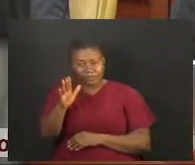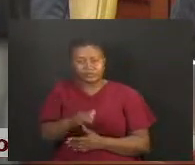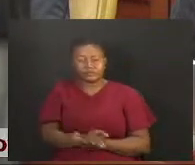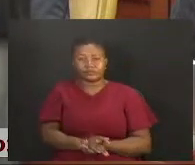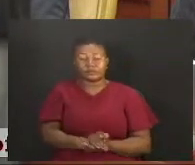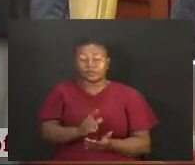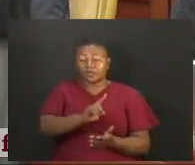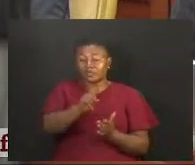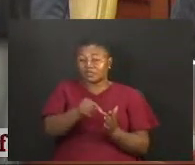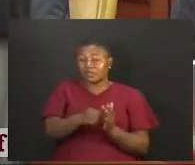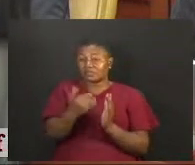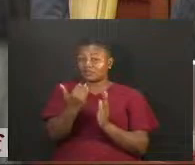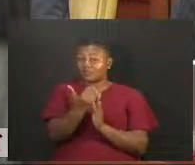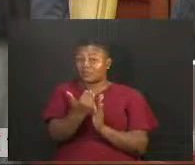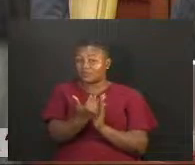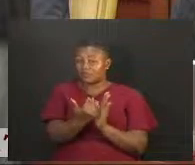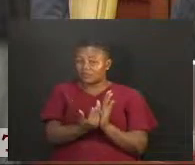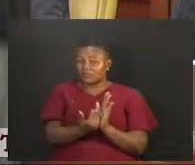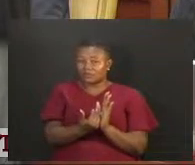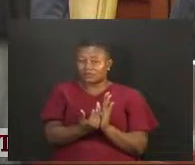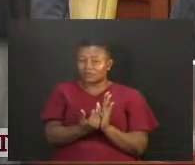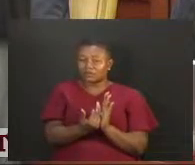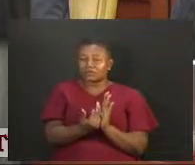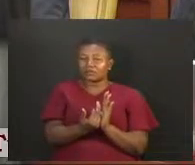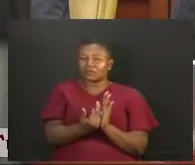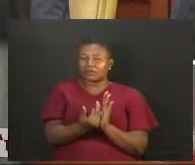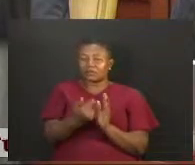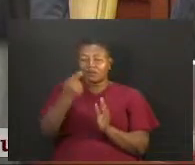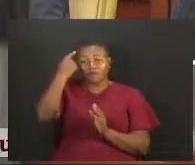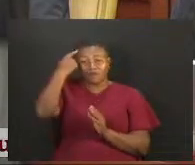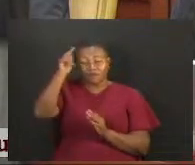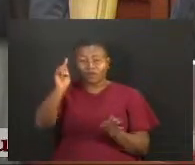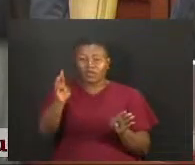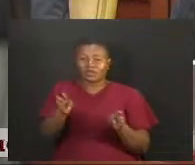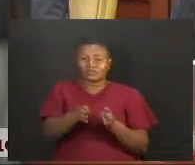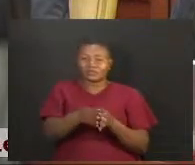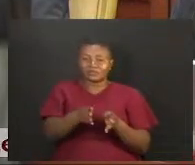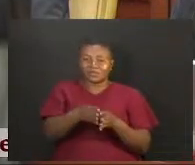This budget is a budget for assemblymen.